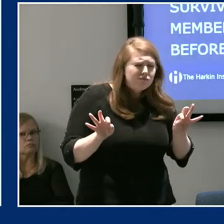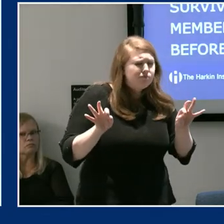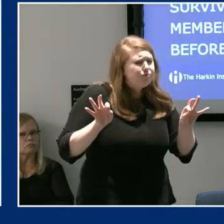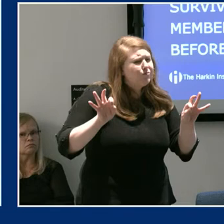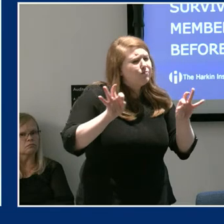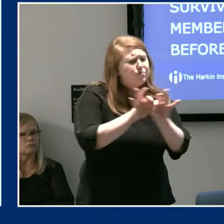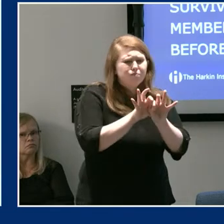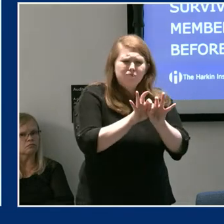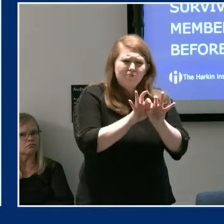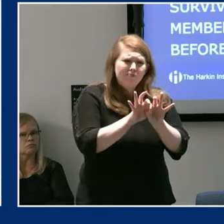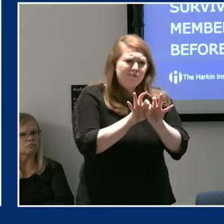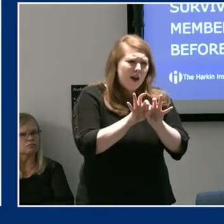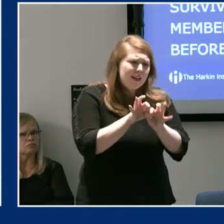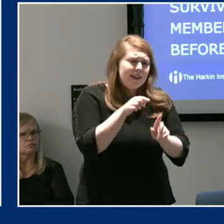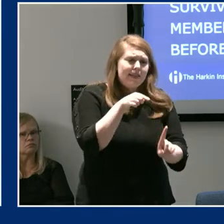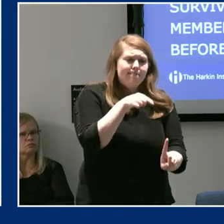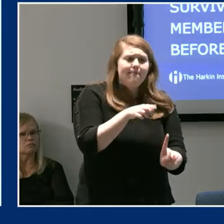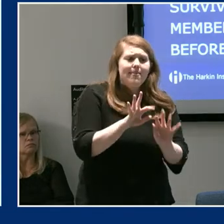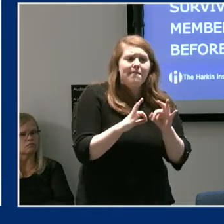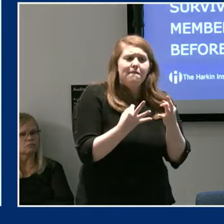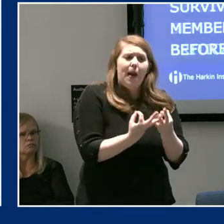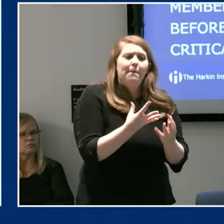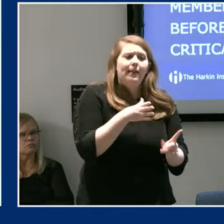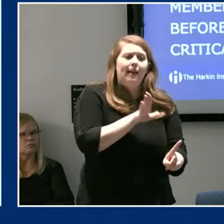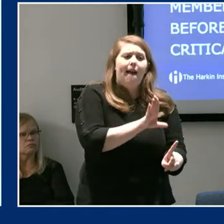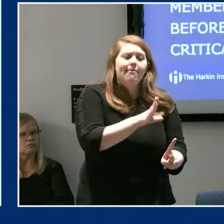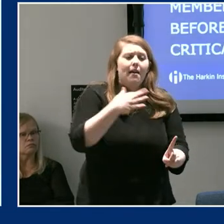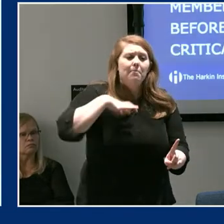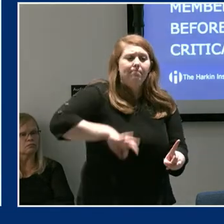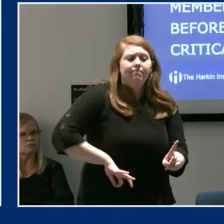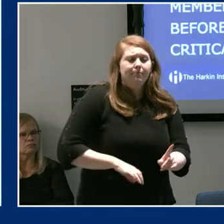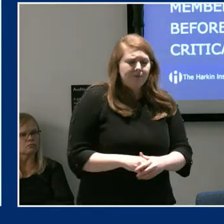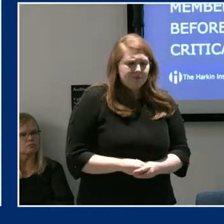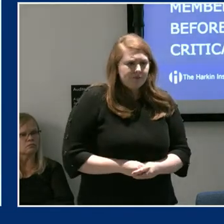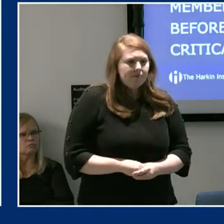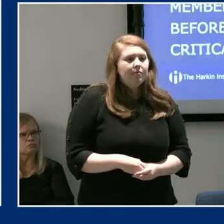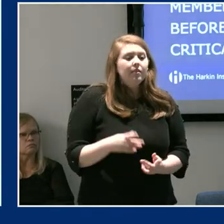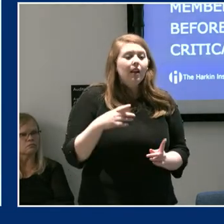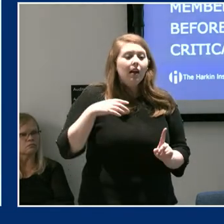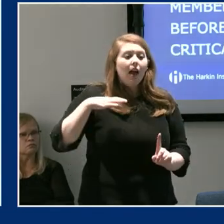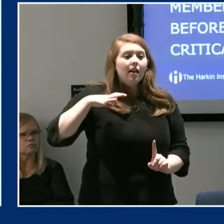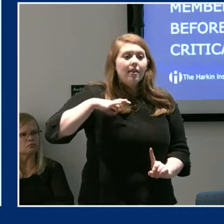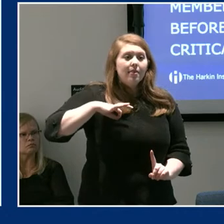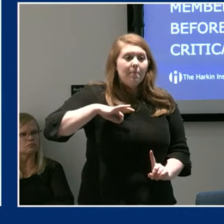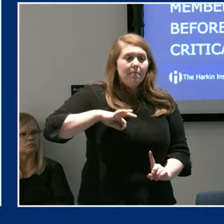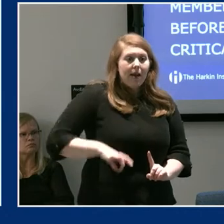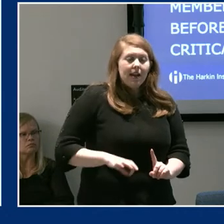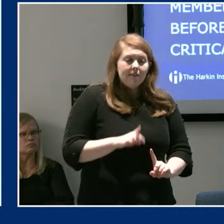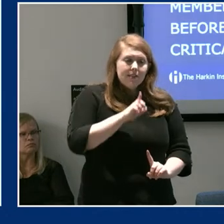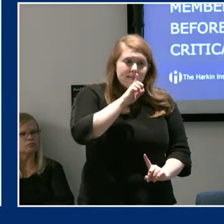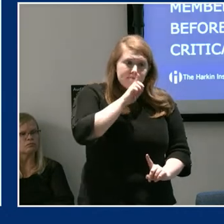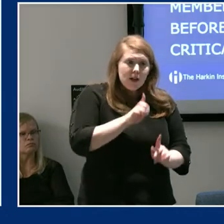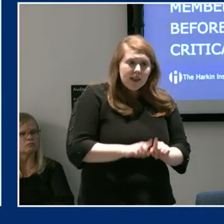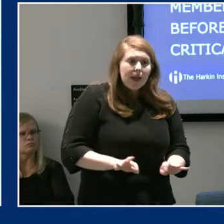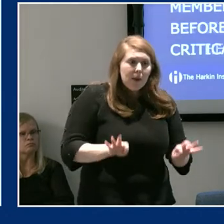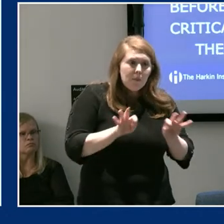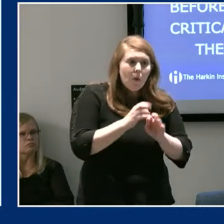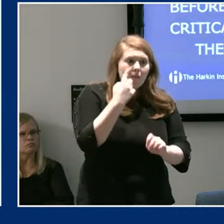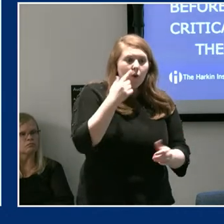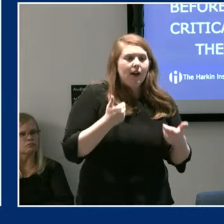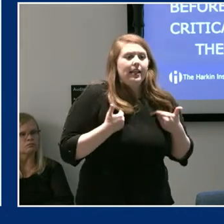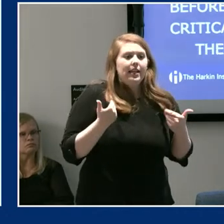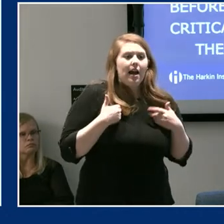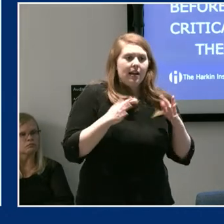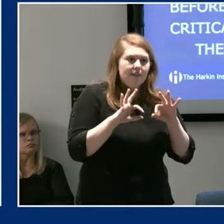the well-being of family members. These benefits are particularly important for young families